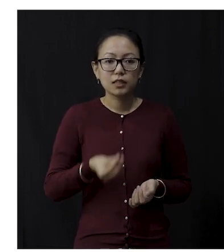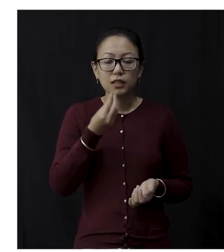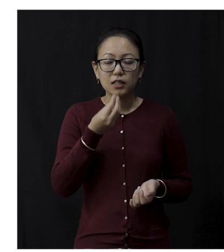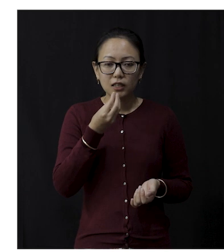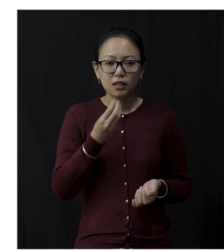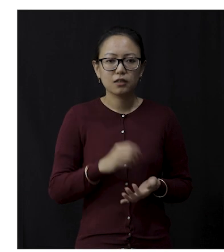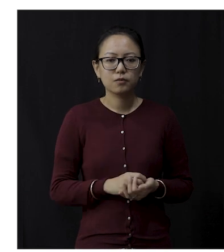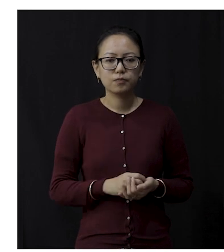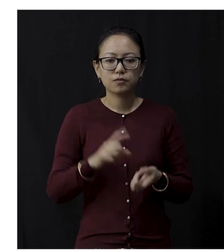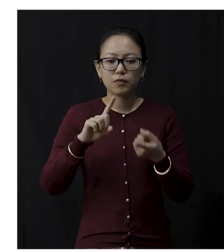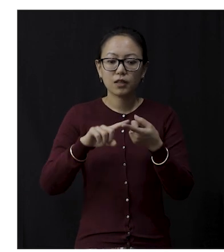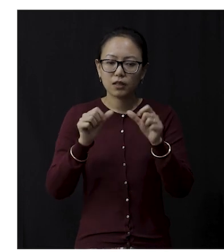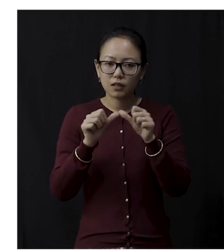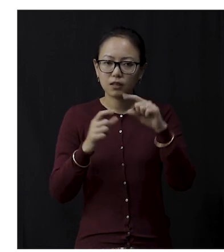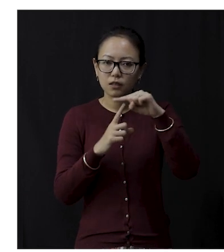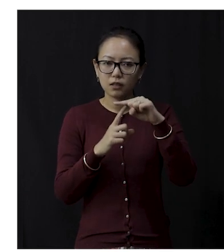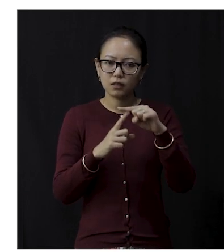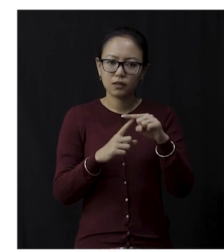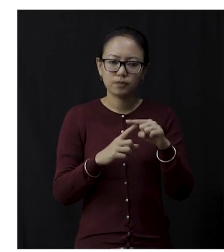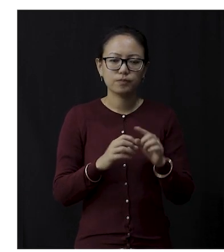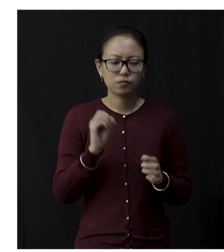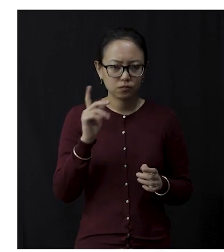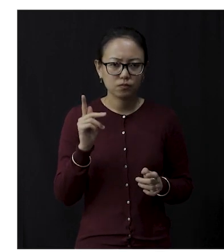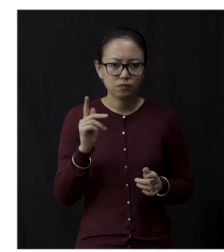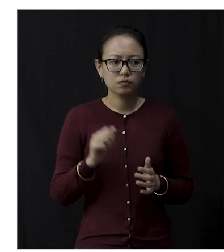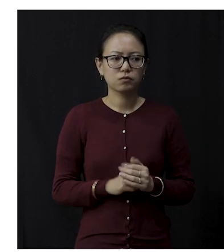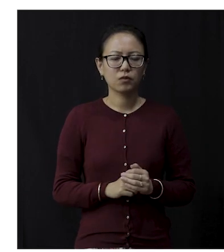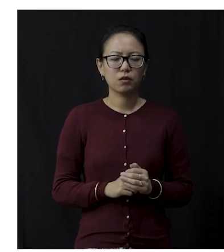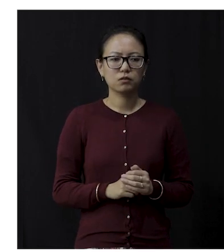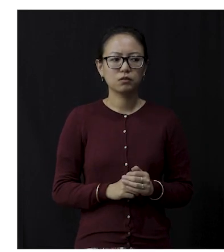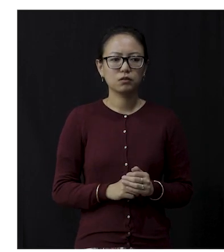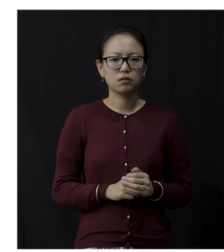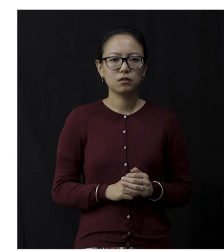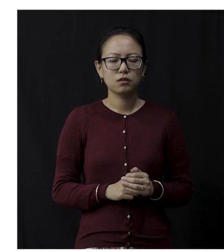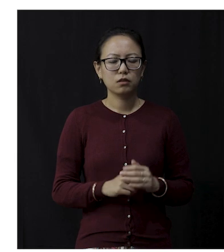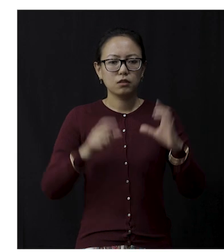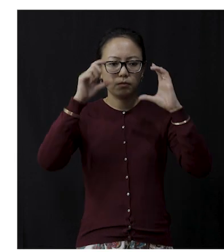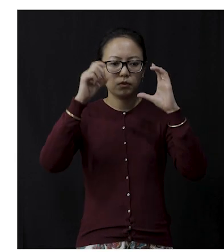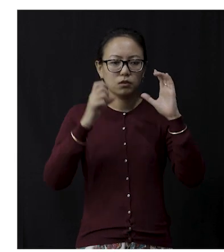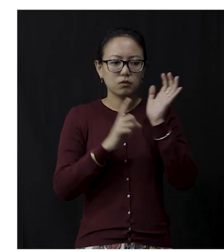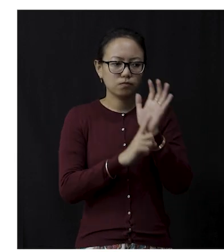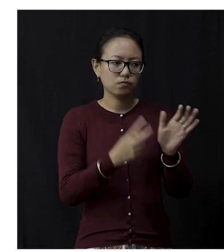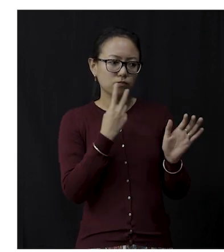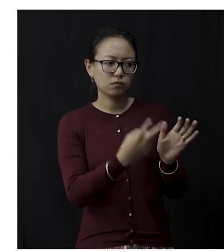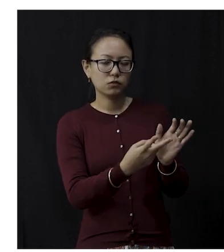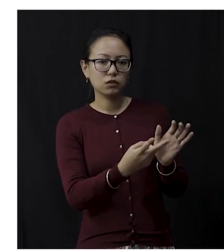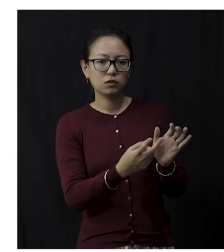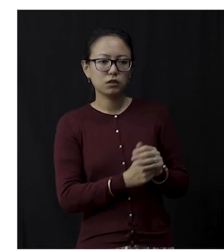plant eaters. Students, some herbivores here we can see. These are,